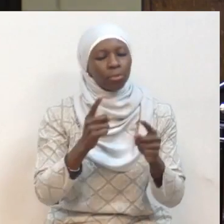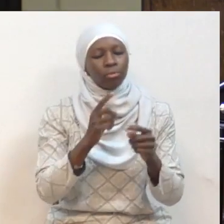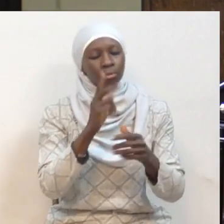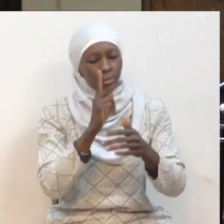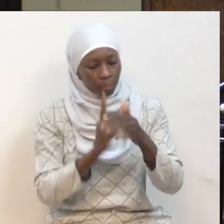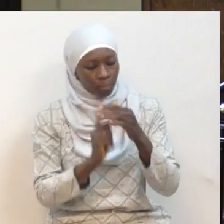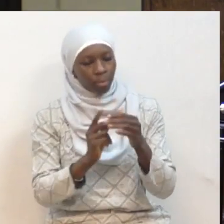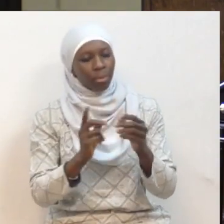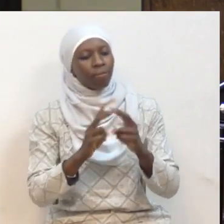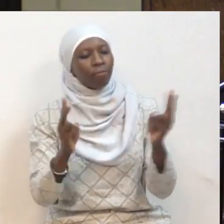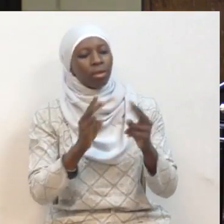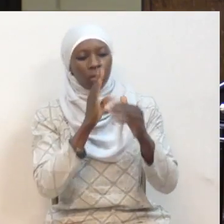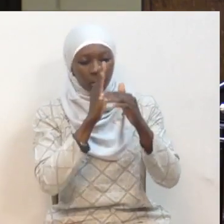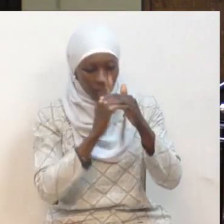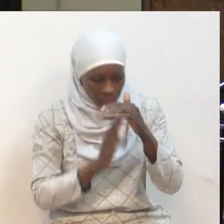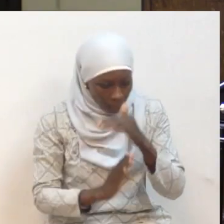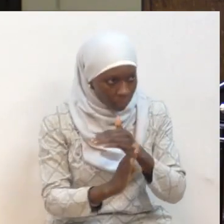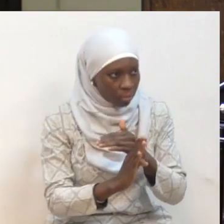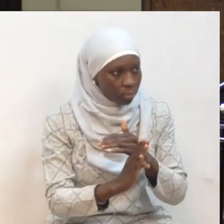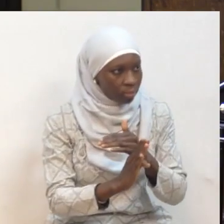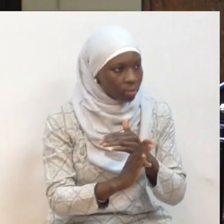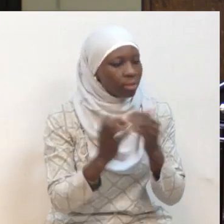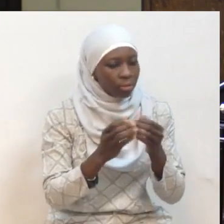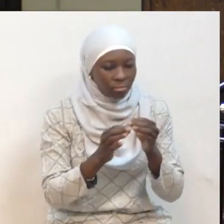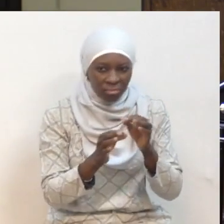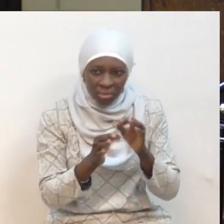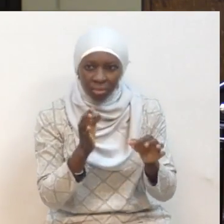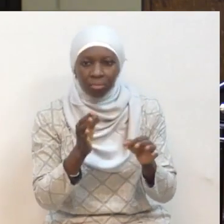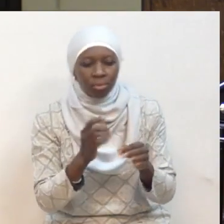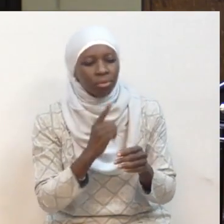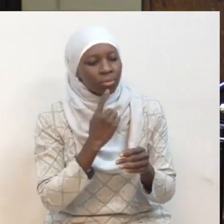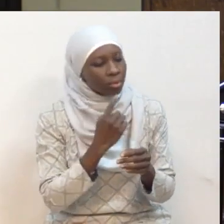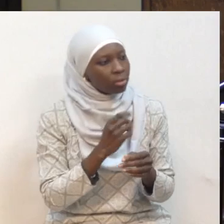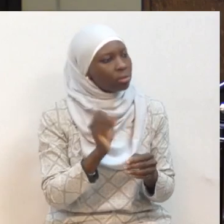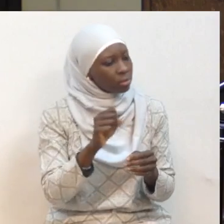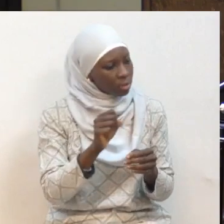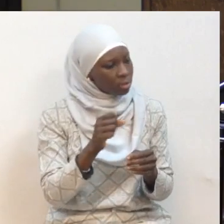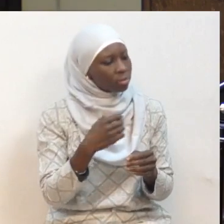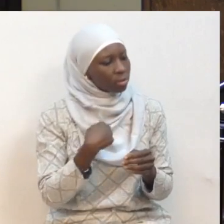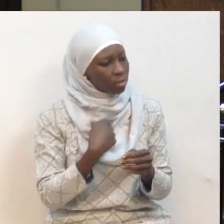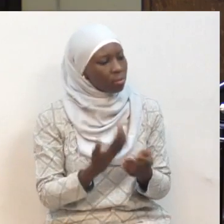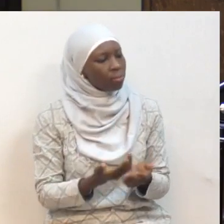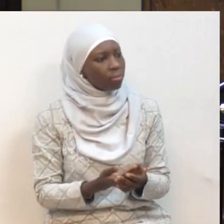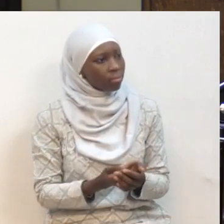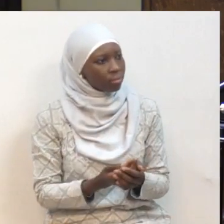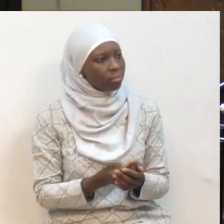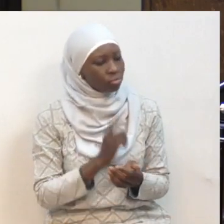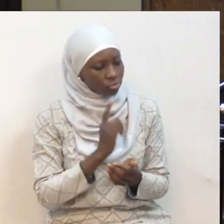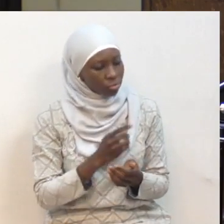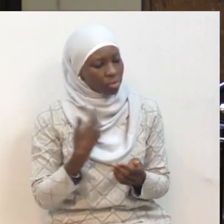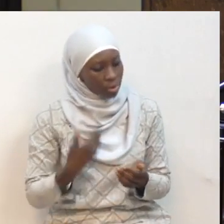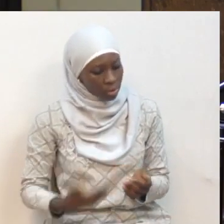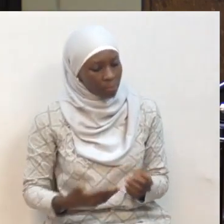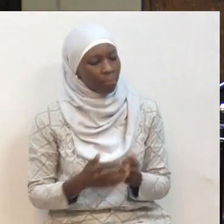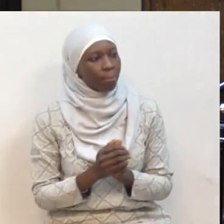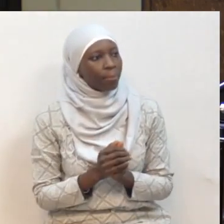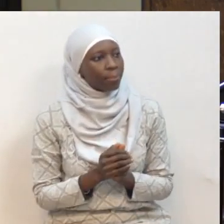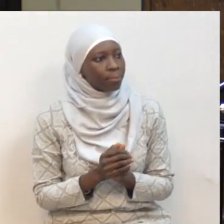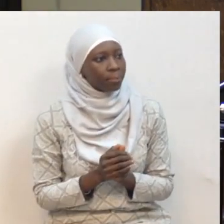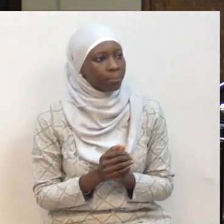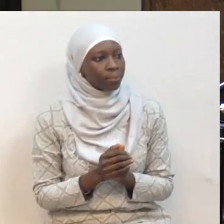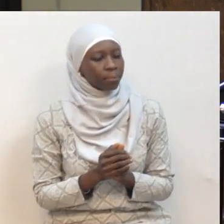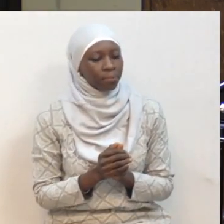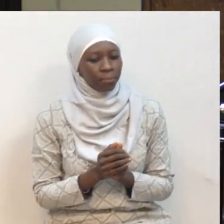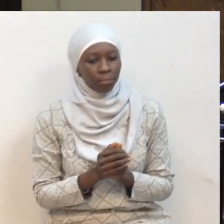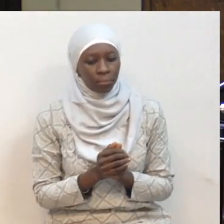am. As if Umar is a passerby. Umar was one of the strongest, ardent supporters of the Prophet